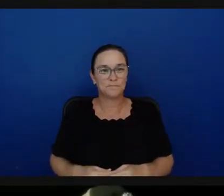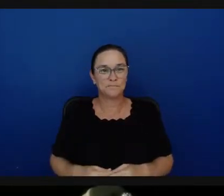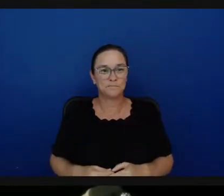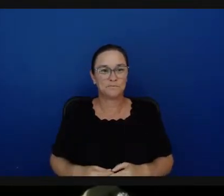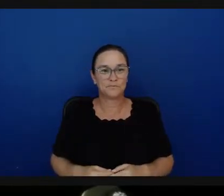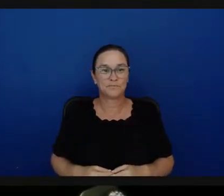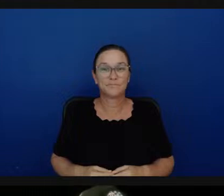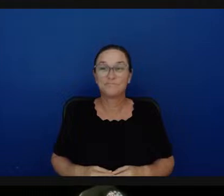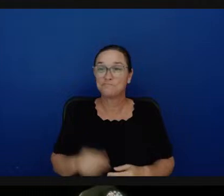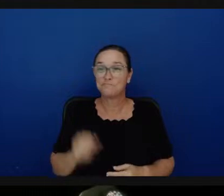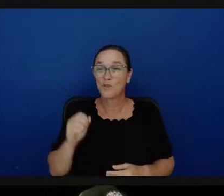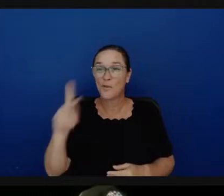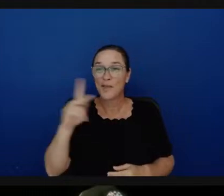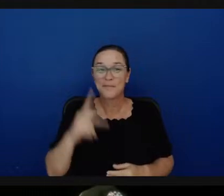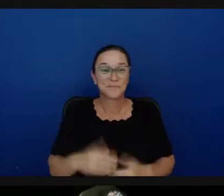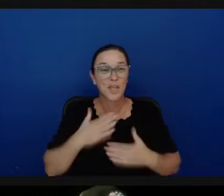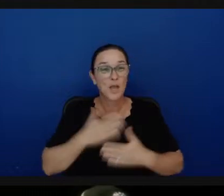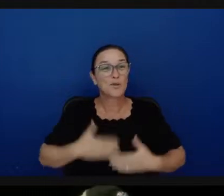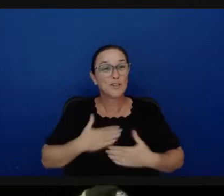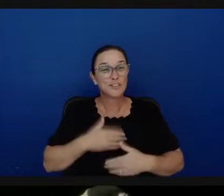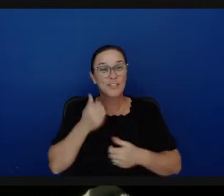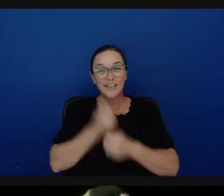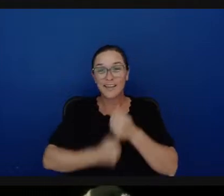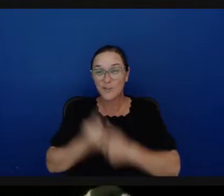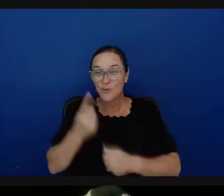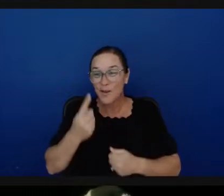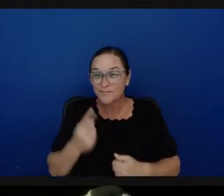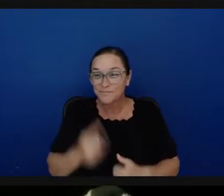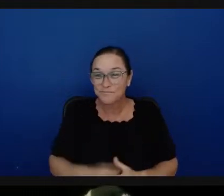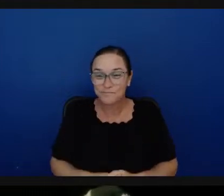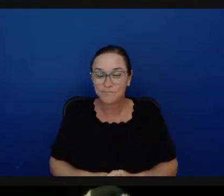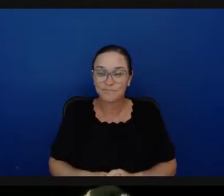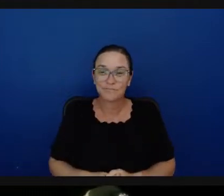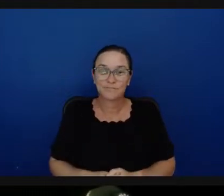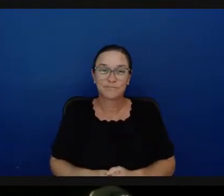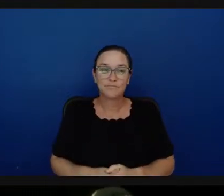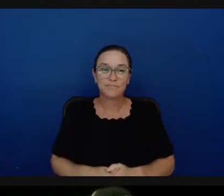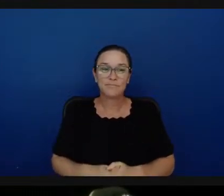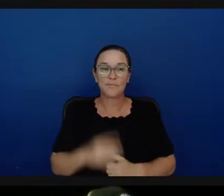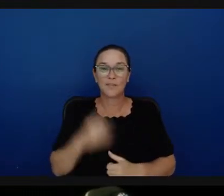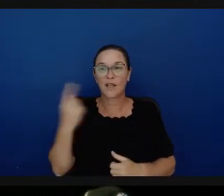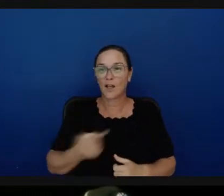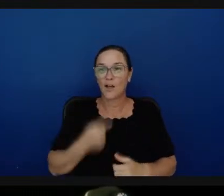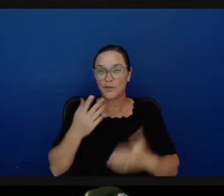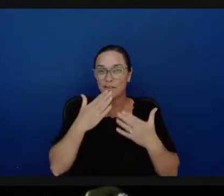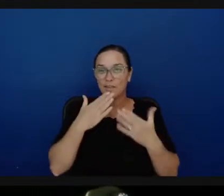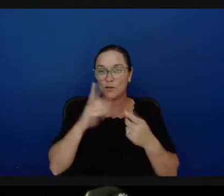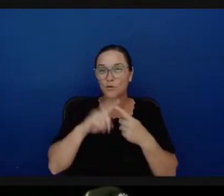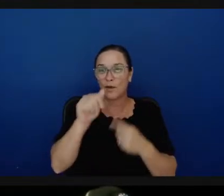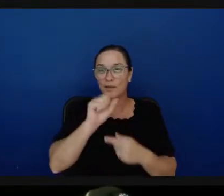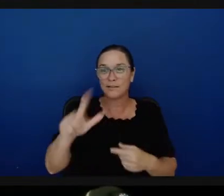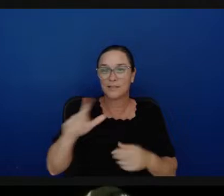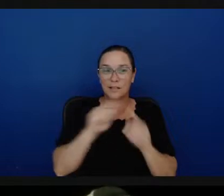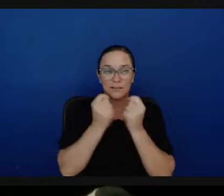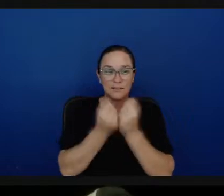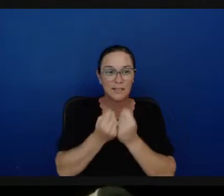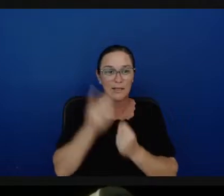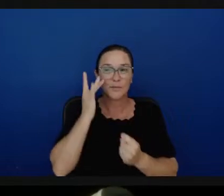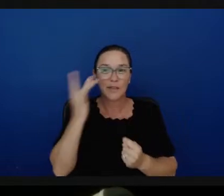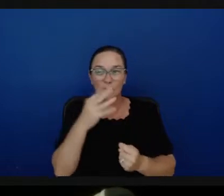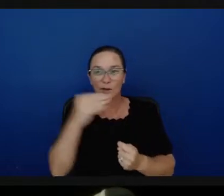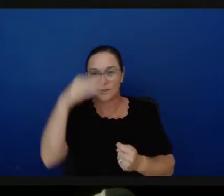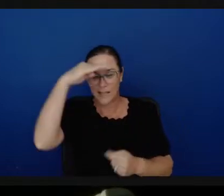Yeah, let's do it. Yeah, appreciate everybody. As always, appreciate our ASL team, Carrie and Dano up